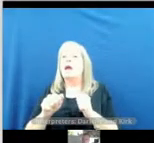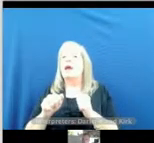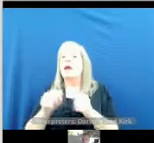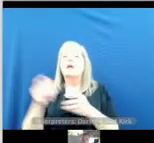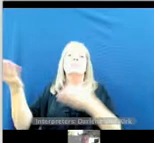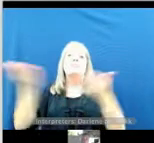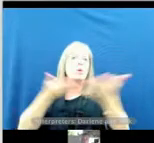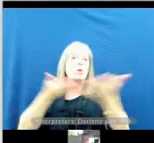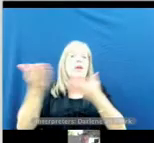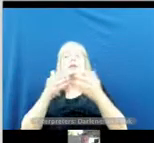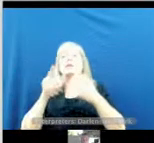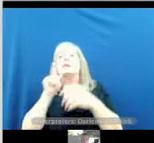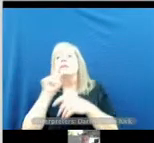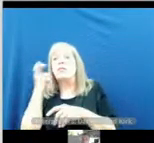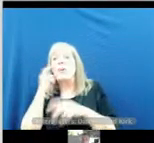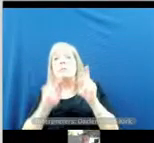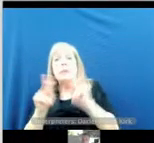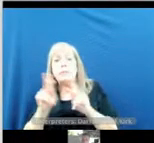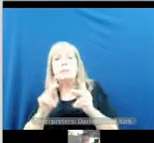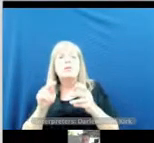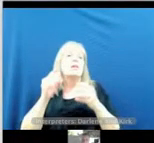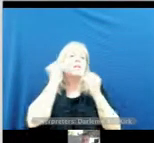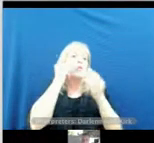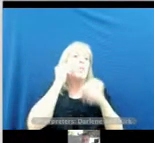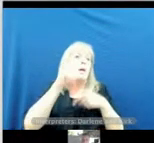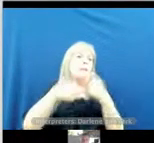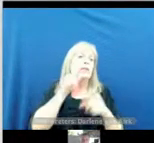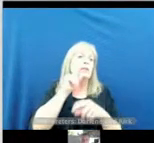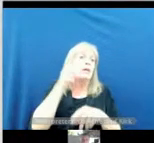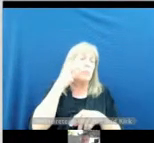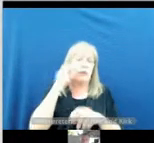content virtually into your classroom.